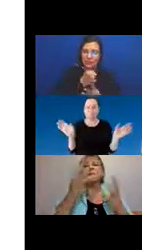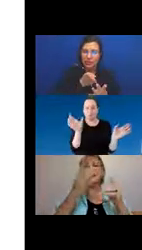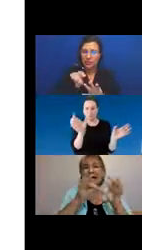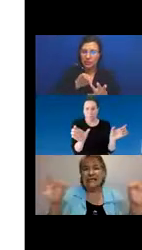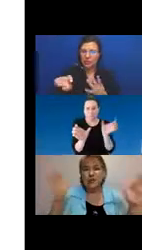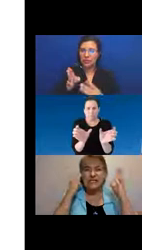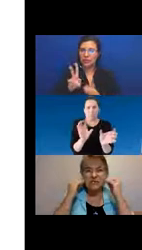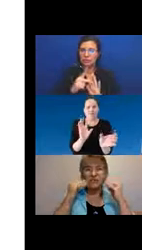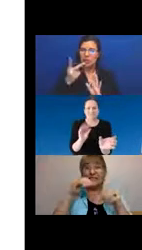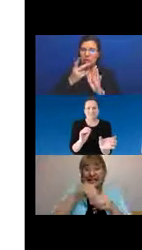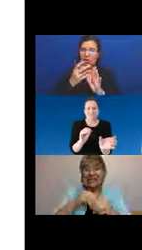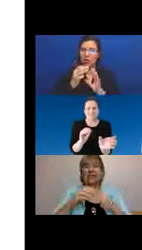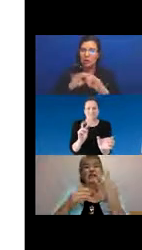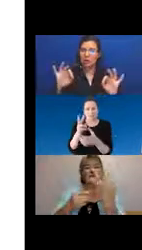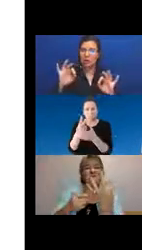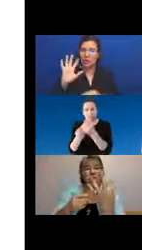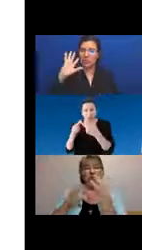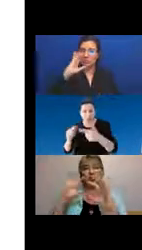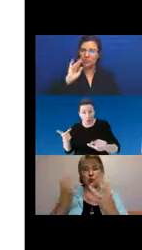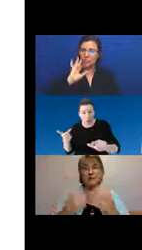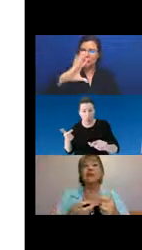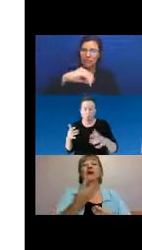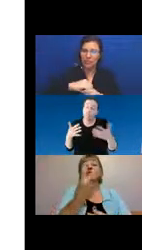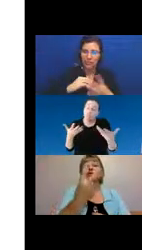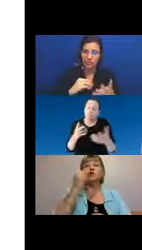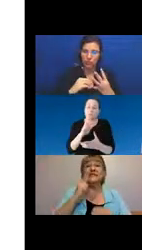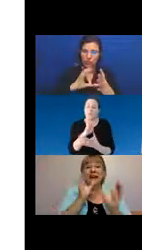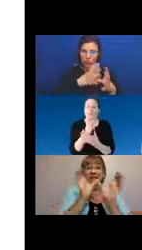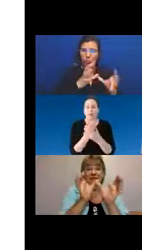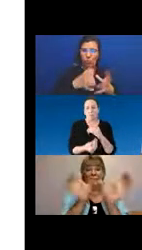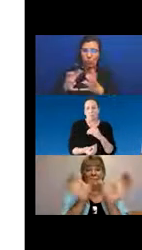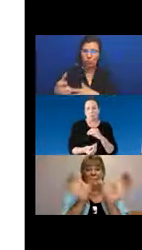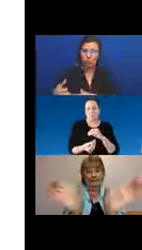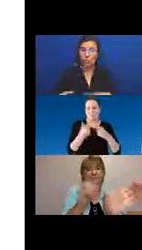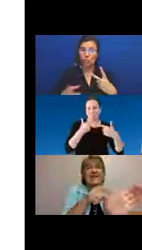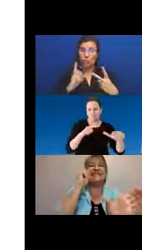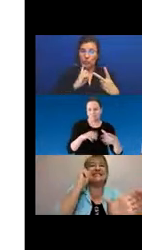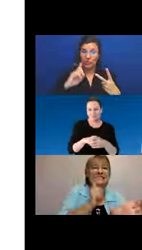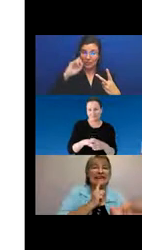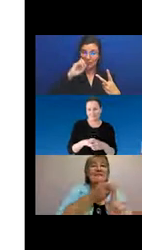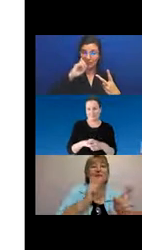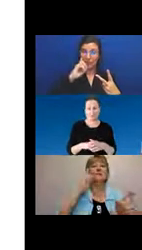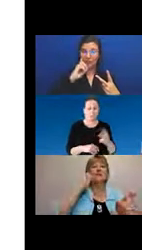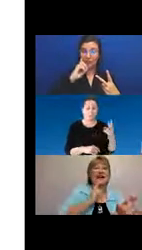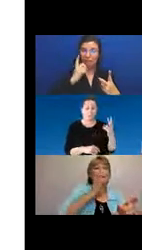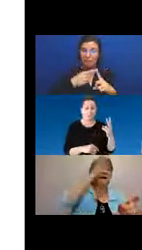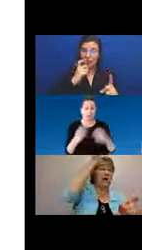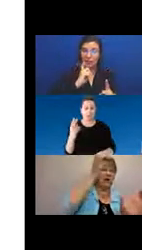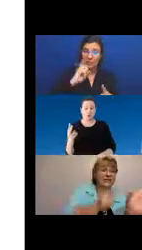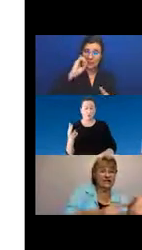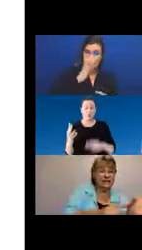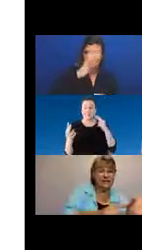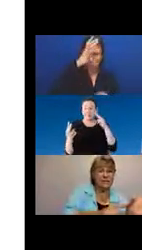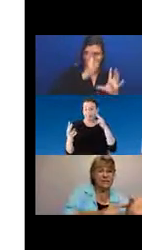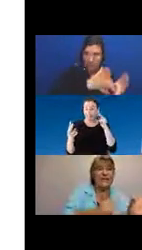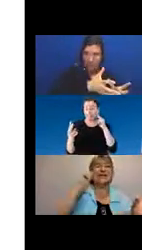or multilingual experiences in the four groups. The two deaf, deaf from deaf